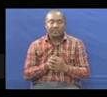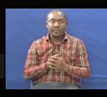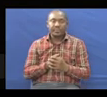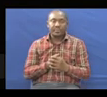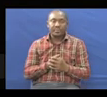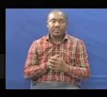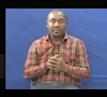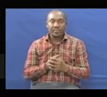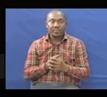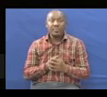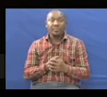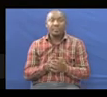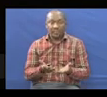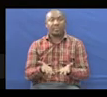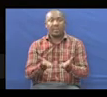has